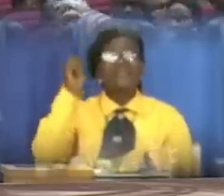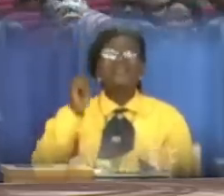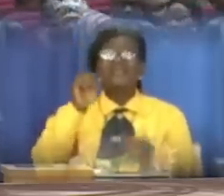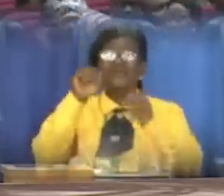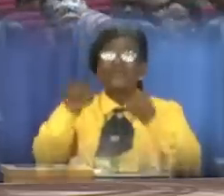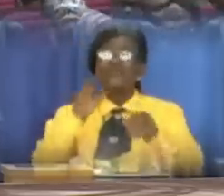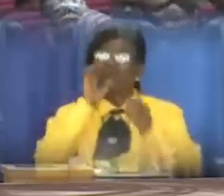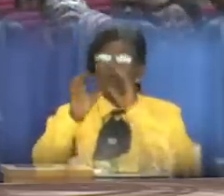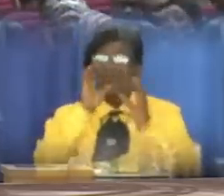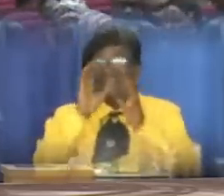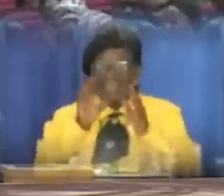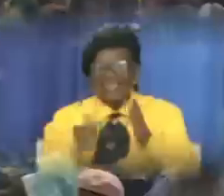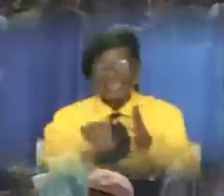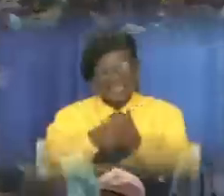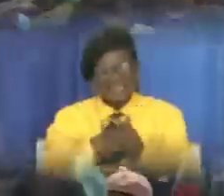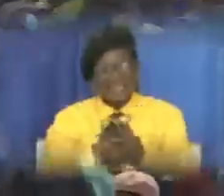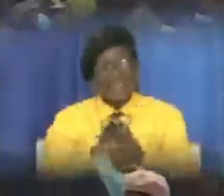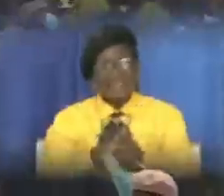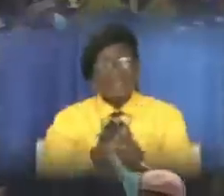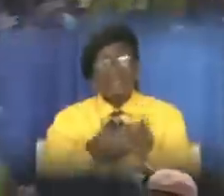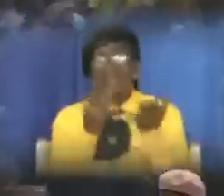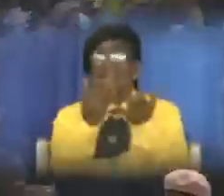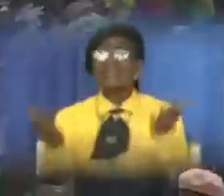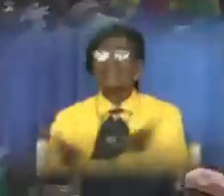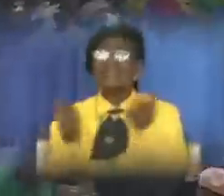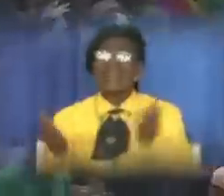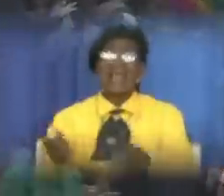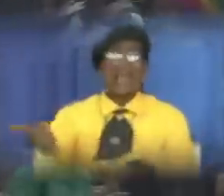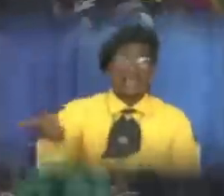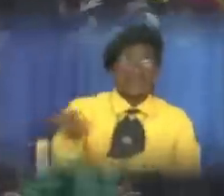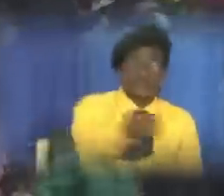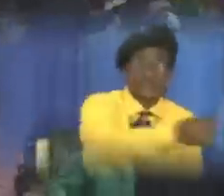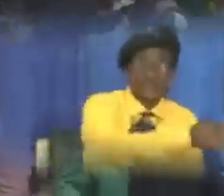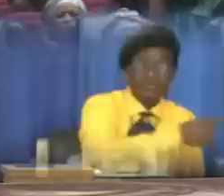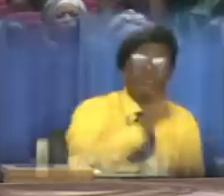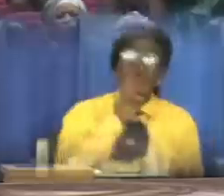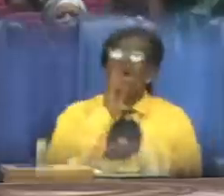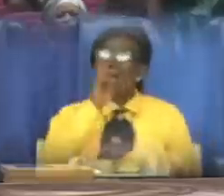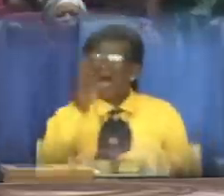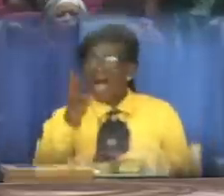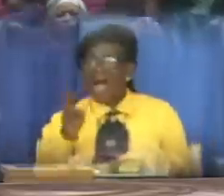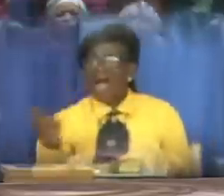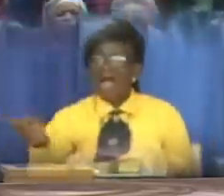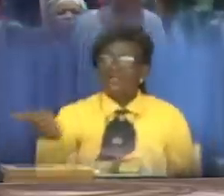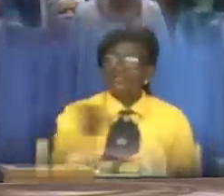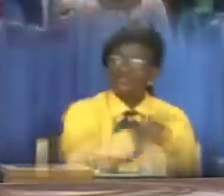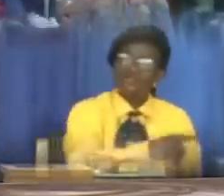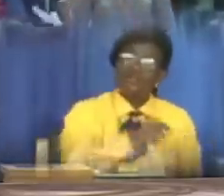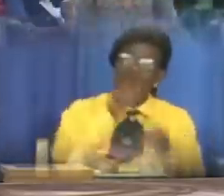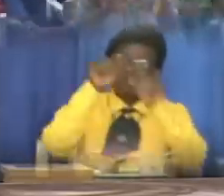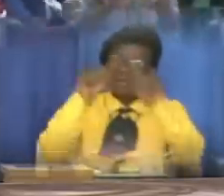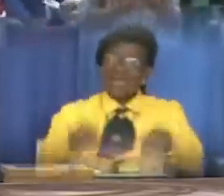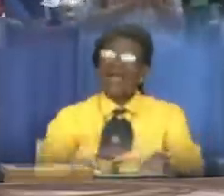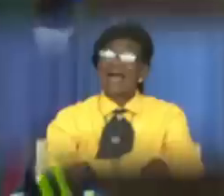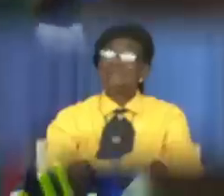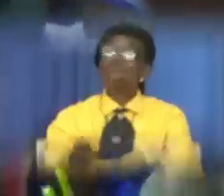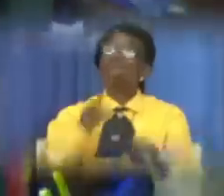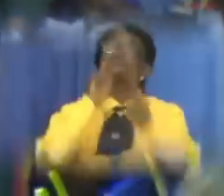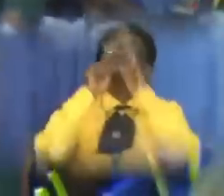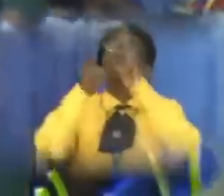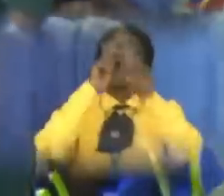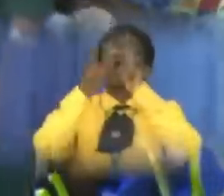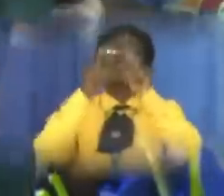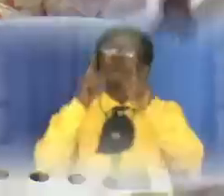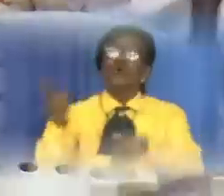Here you are. You can talk, you can phone, you can shout. When we ask you